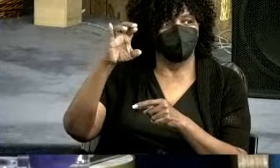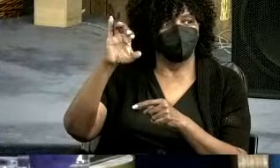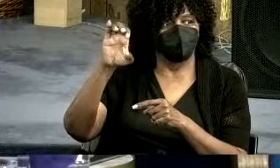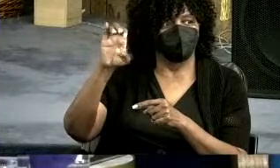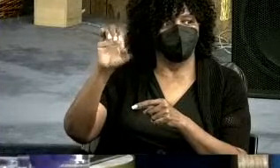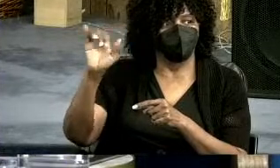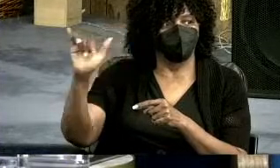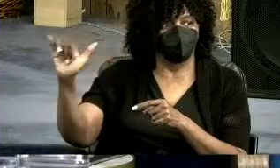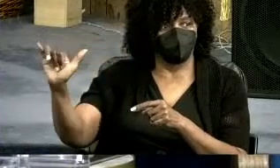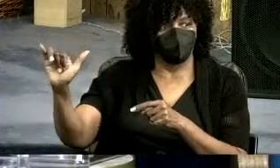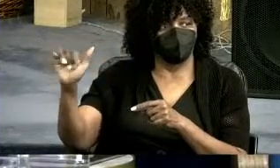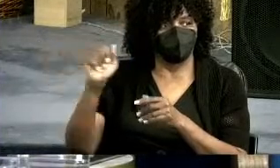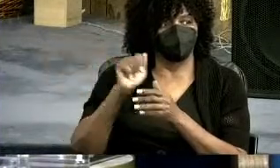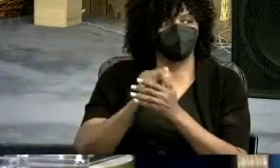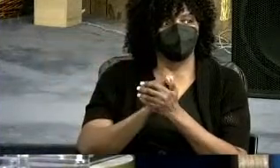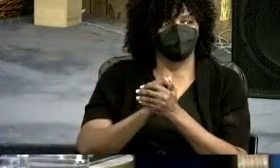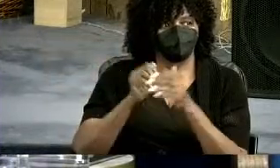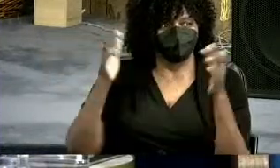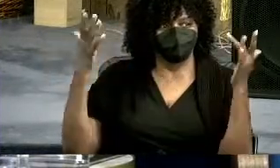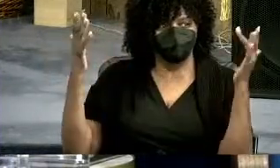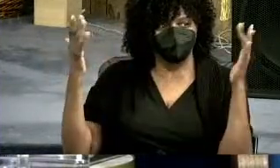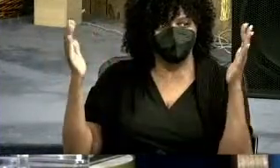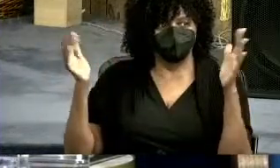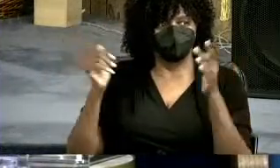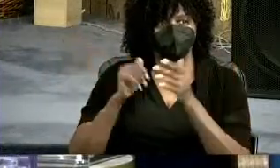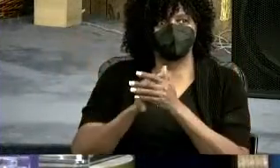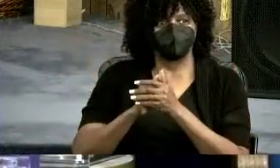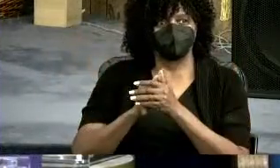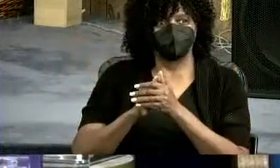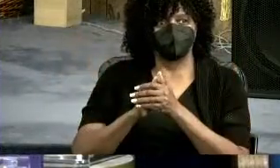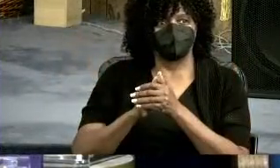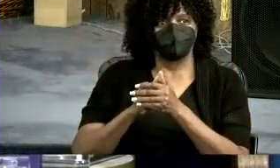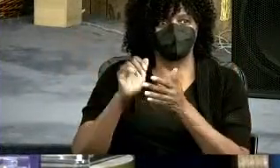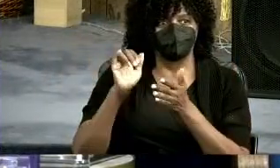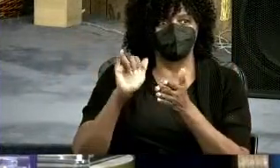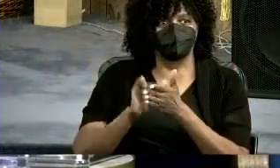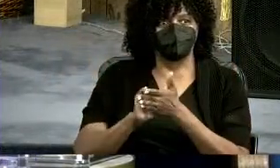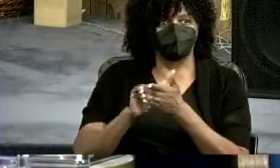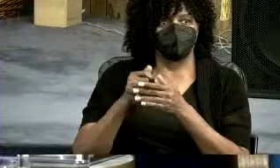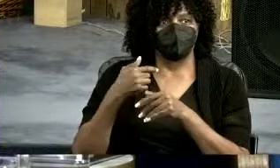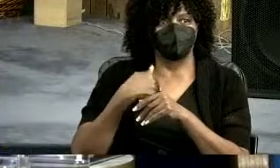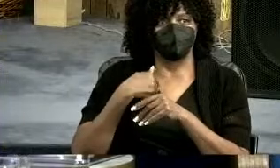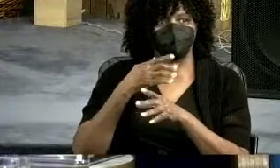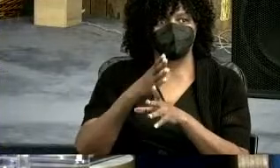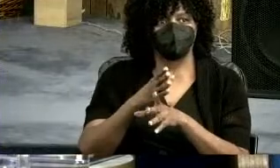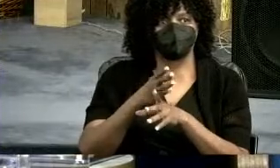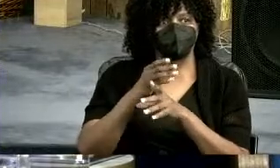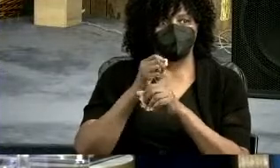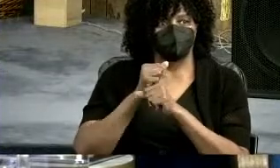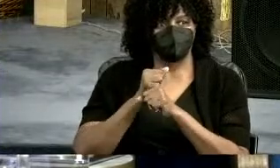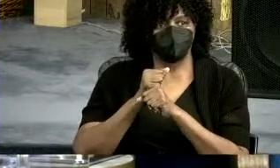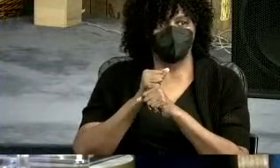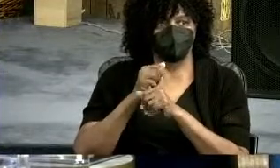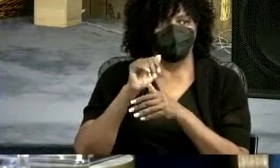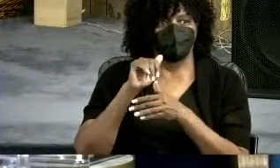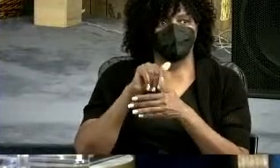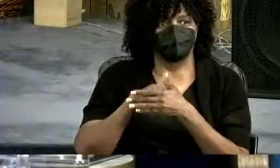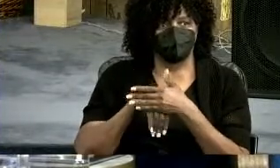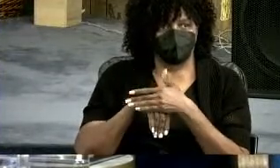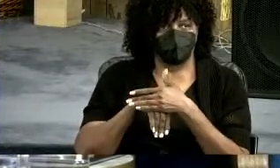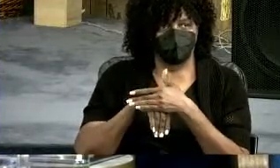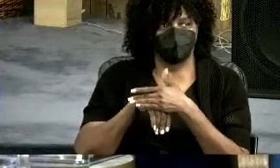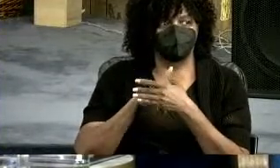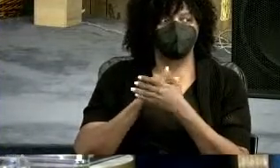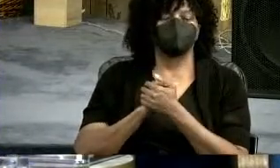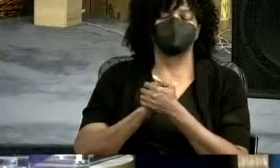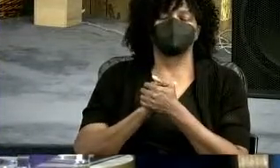the house. Amen. Amen. I'm so glad that they gave me this thing, because I've only known y'all in mask. So I had to keep it